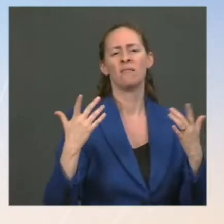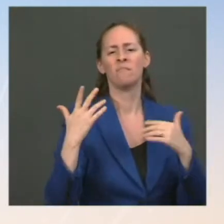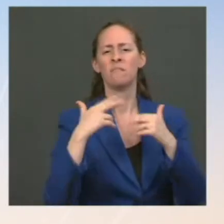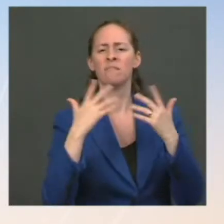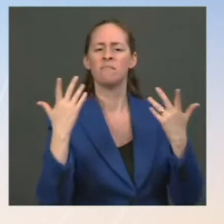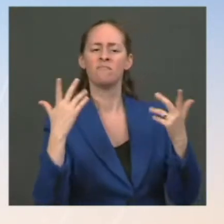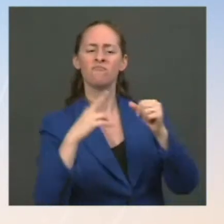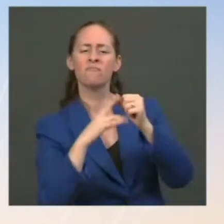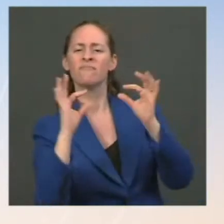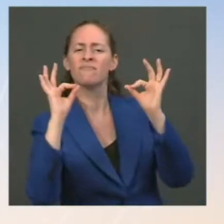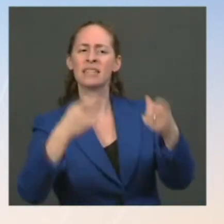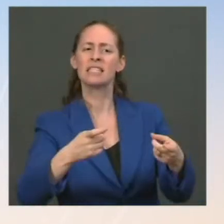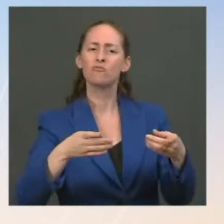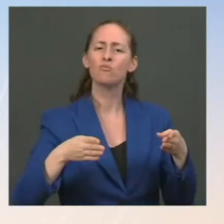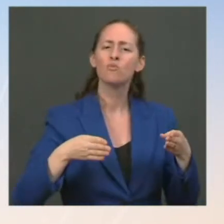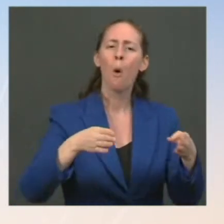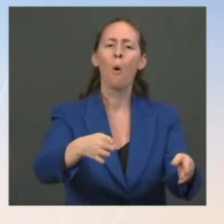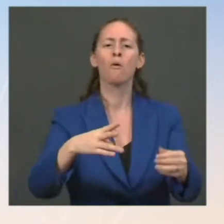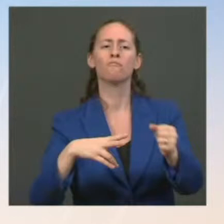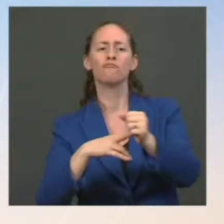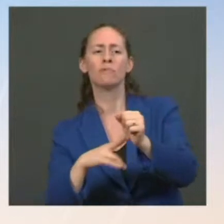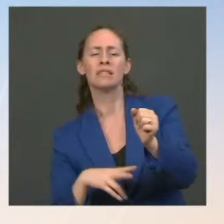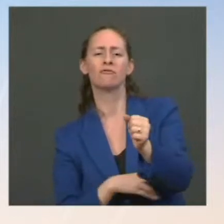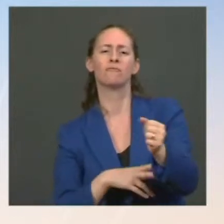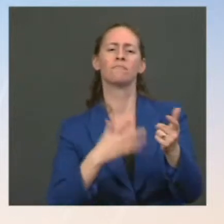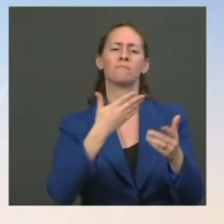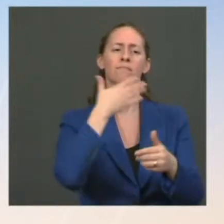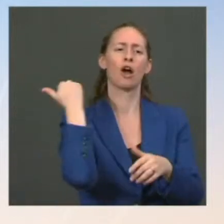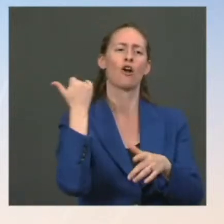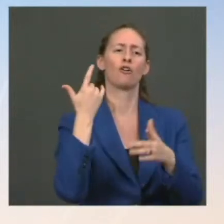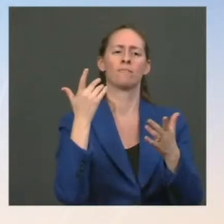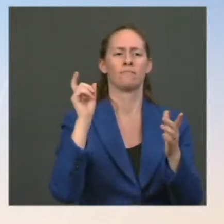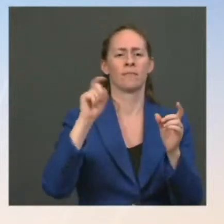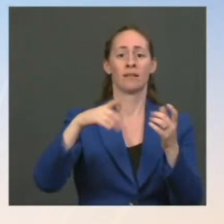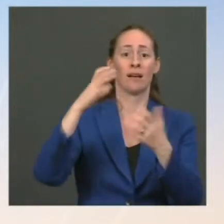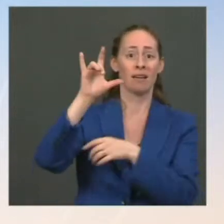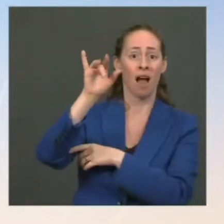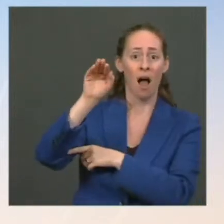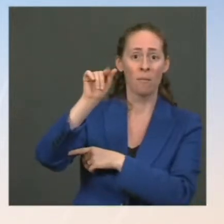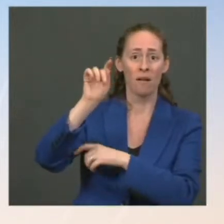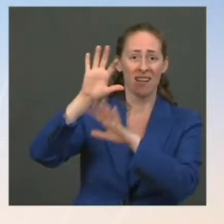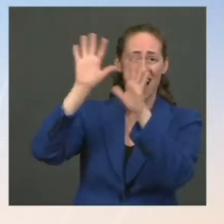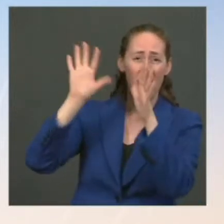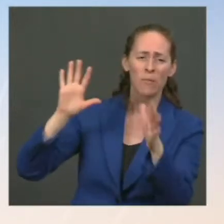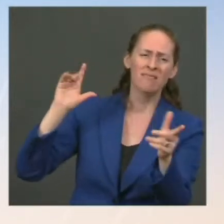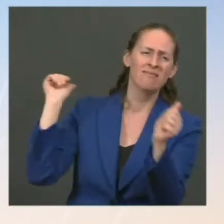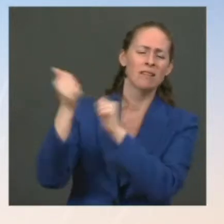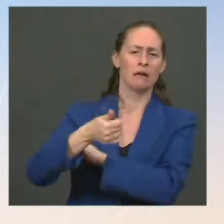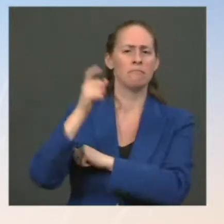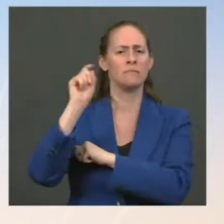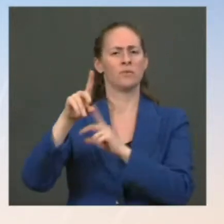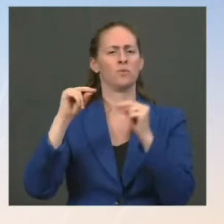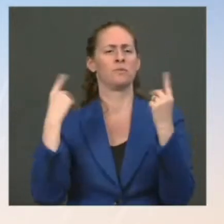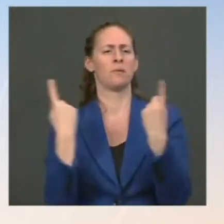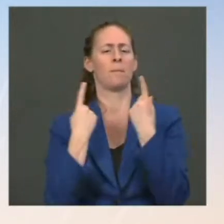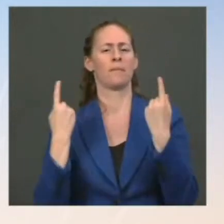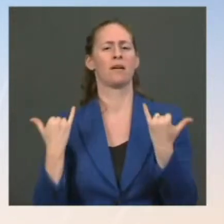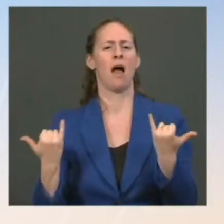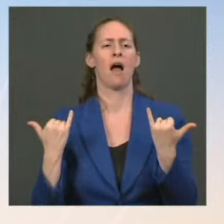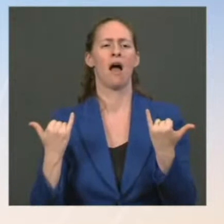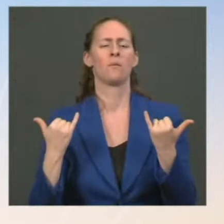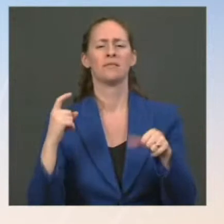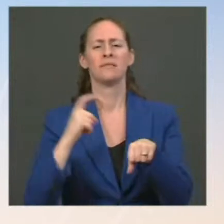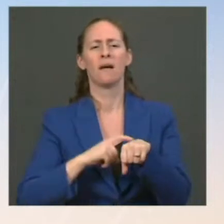far past time to ensure we are doing what's needed to address the climate crisis. He thinks it's far past time to lower costs for